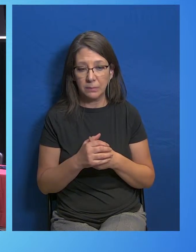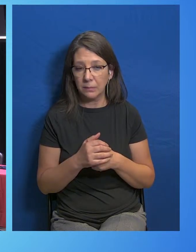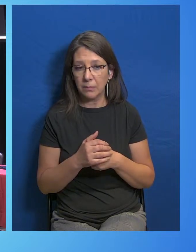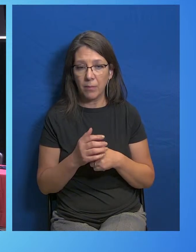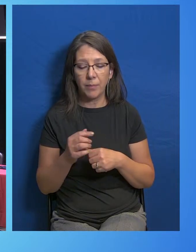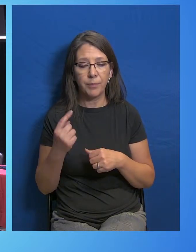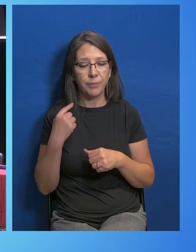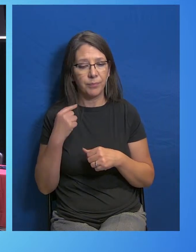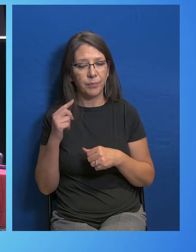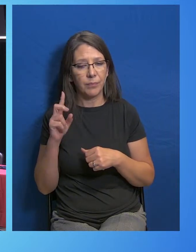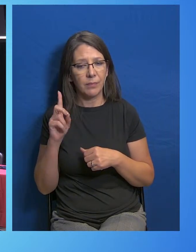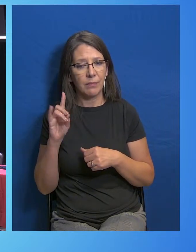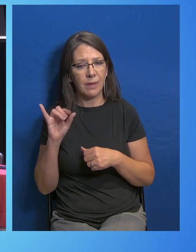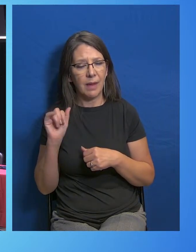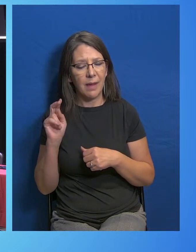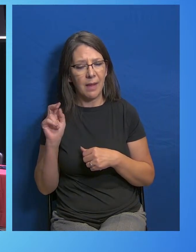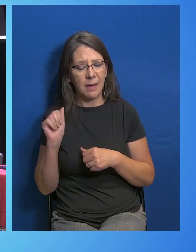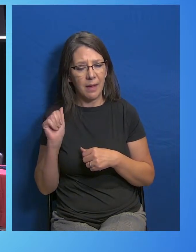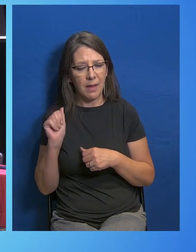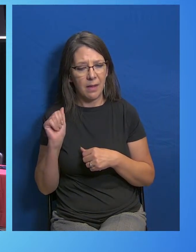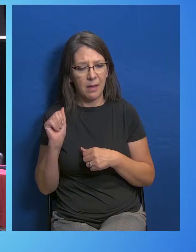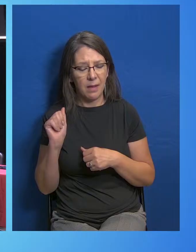Otherwise, Diana, go ahead.